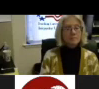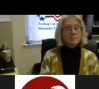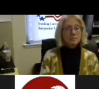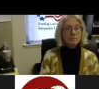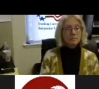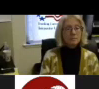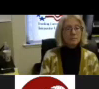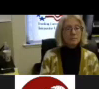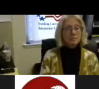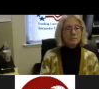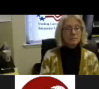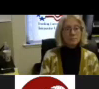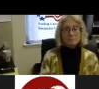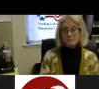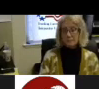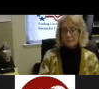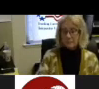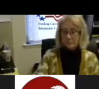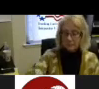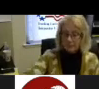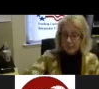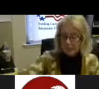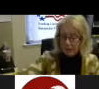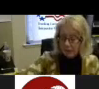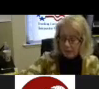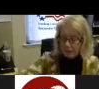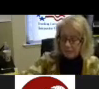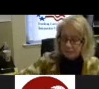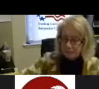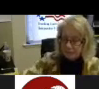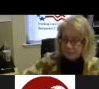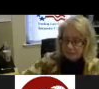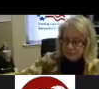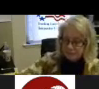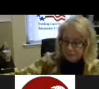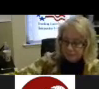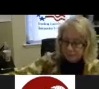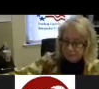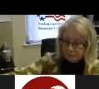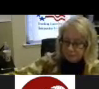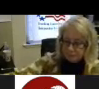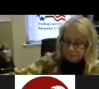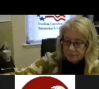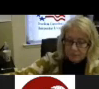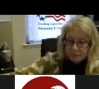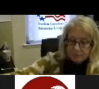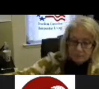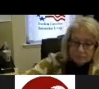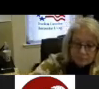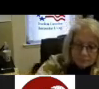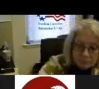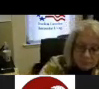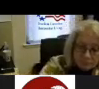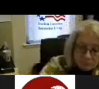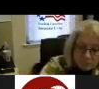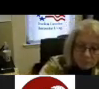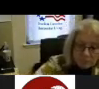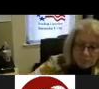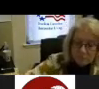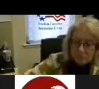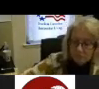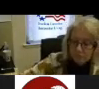going to work better if we can get more people to download the app in the first place. And 15% of